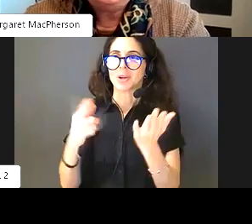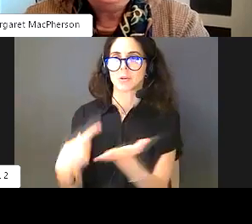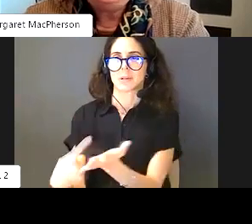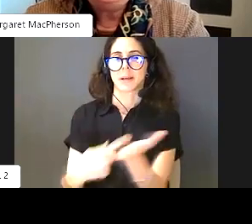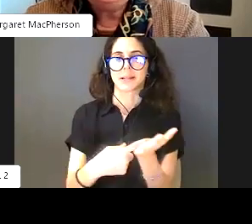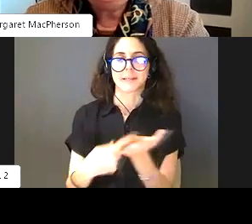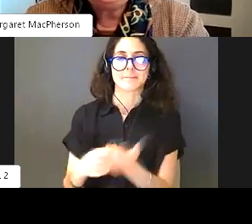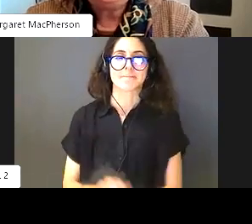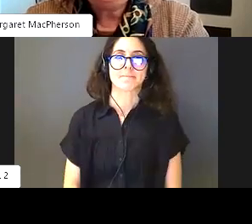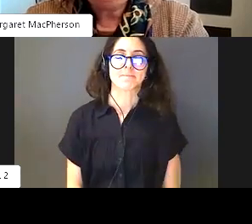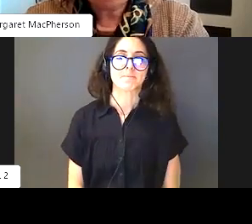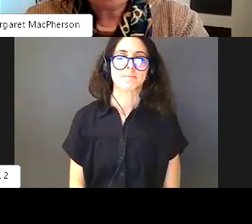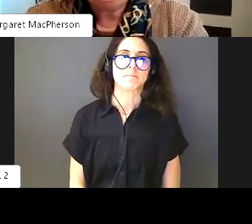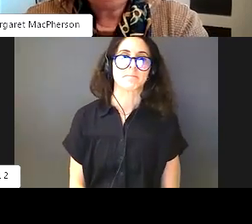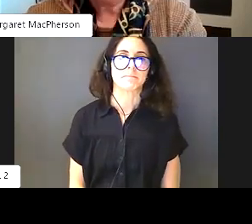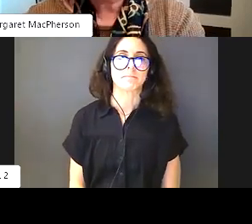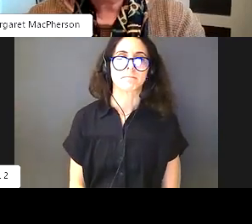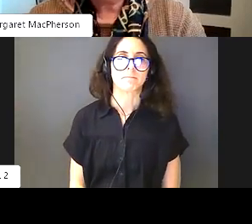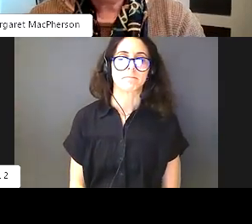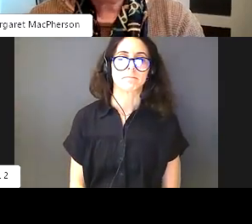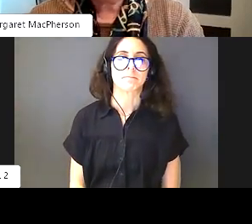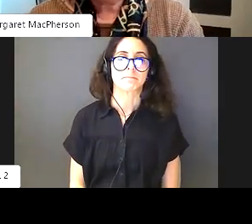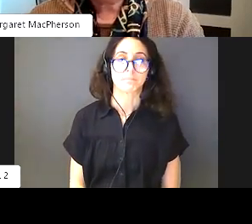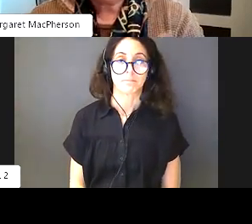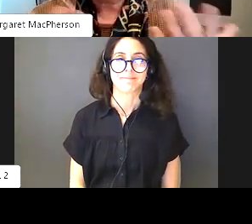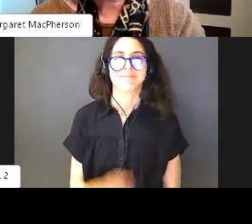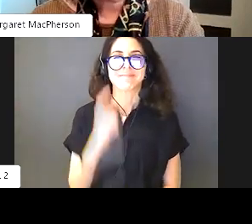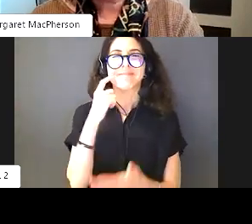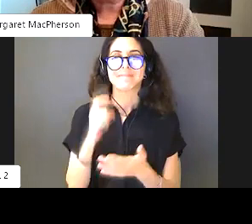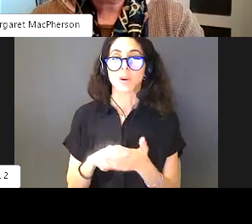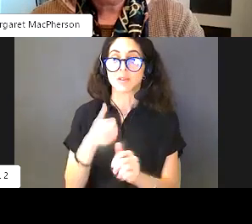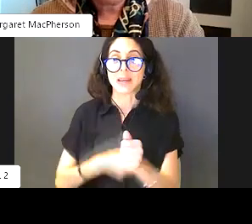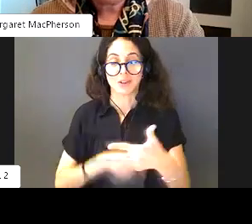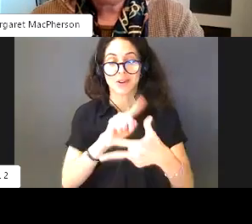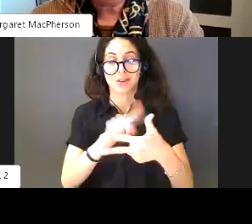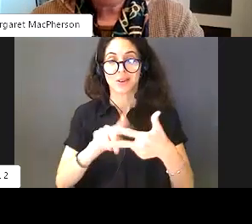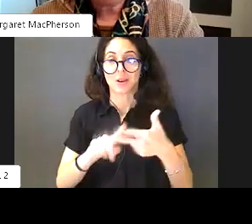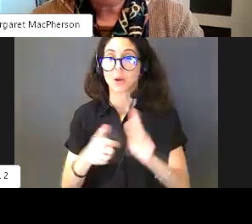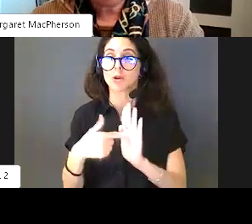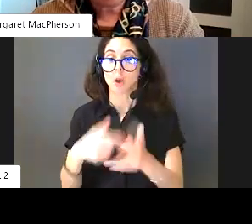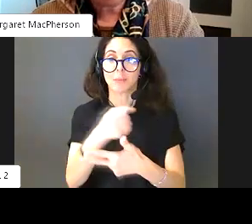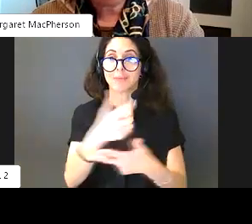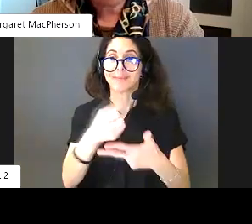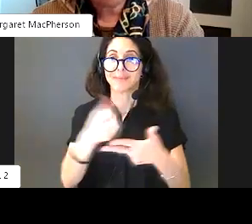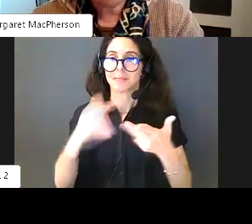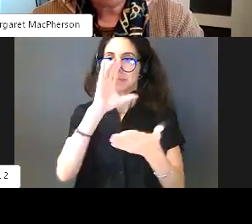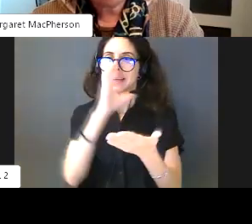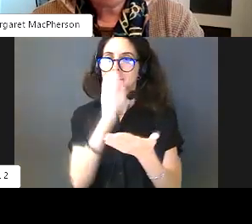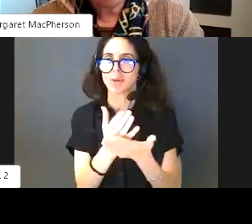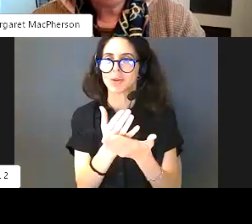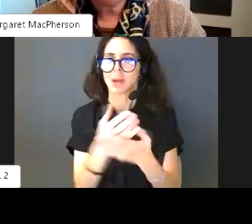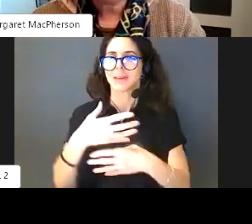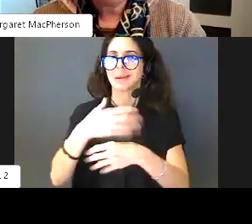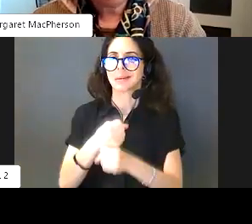At the end of each of the sections, there's a little infographic that kind of captures the main points that are in